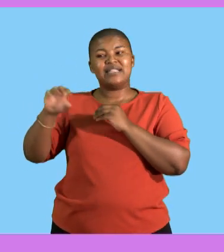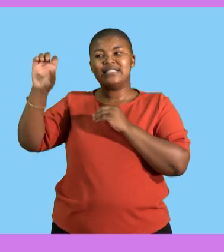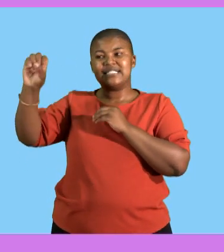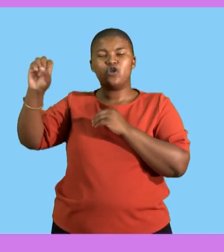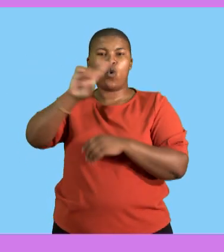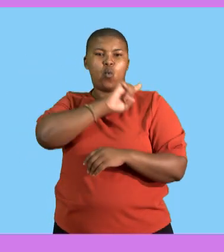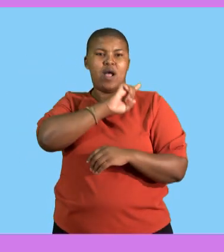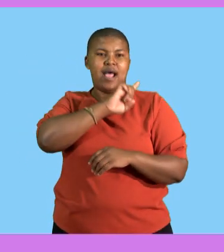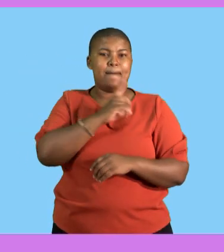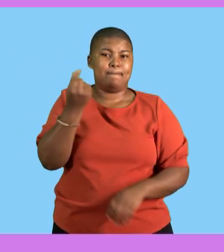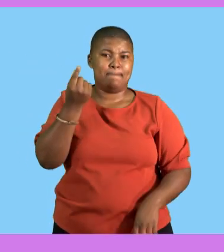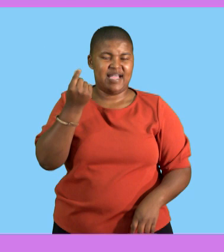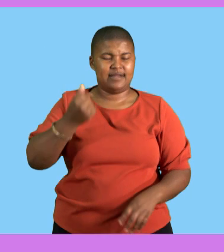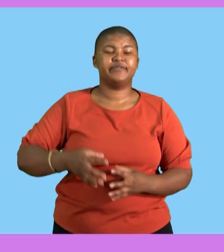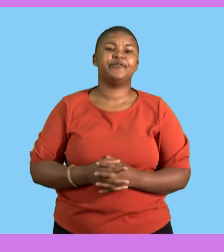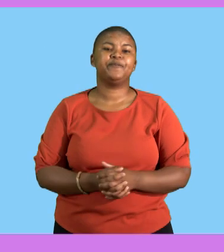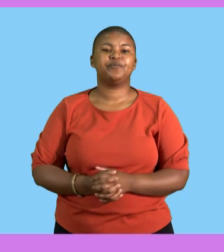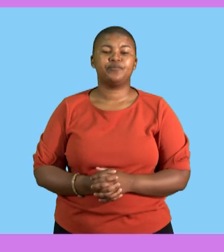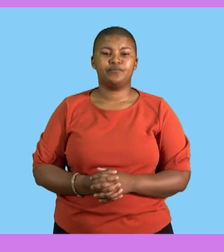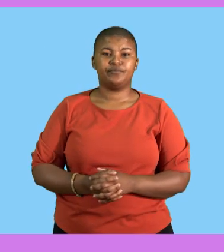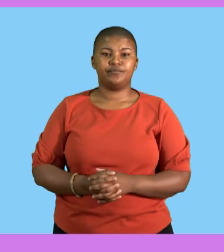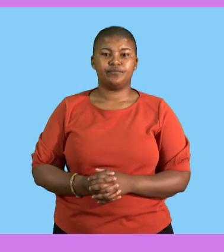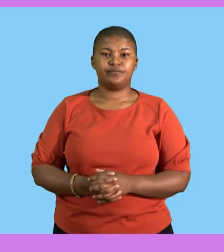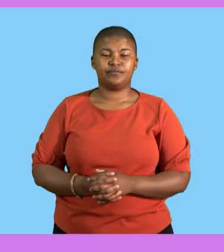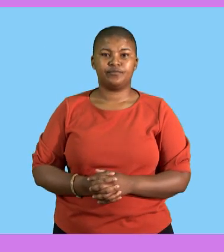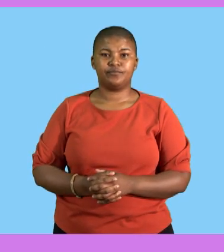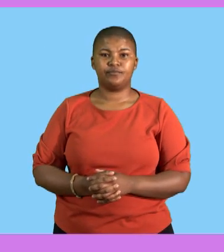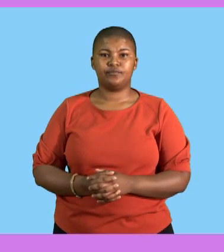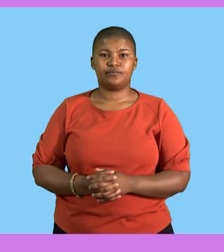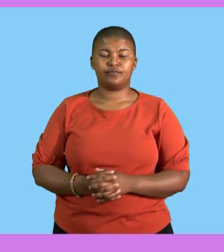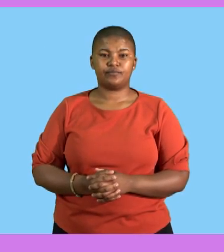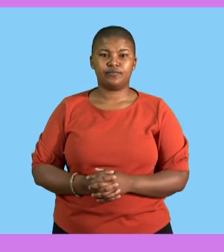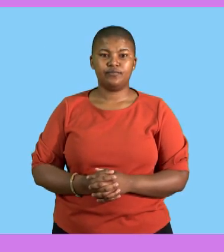money. In terms of money, after a comma, we must have 2 values.